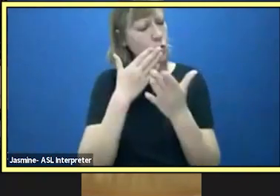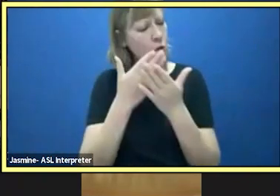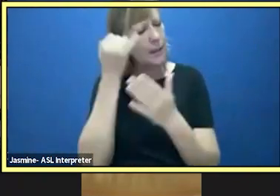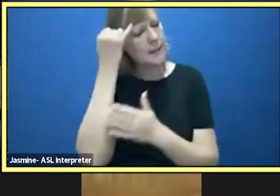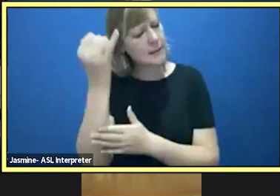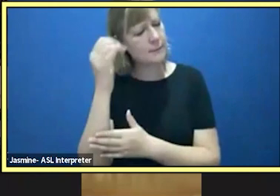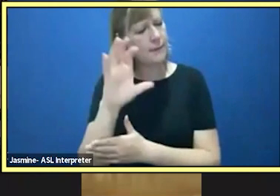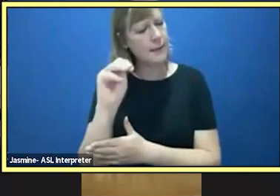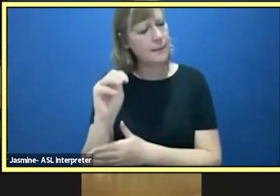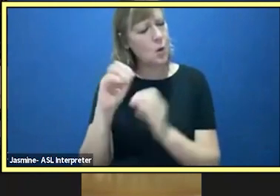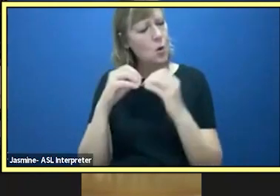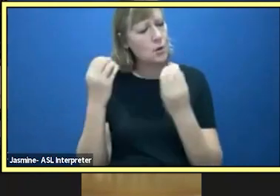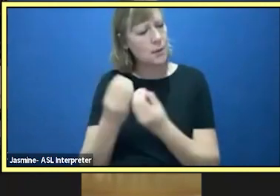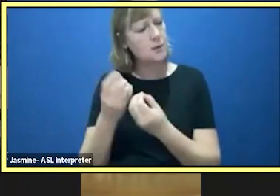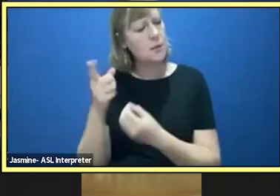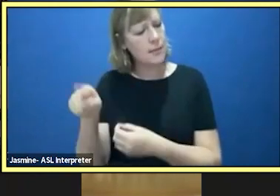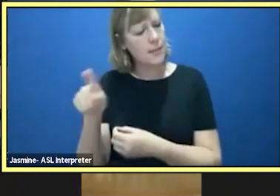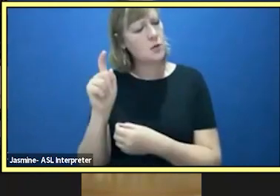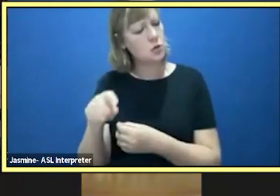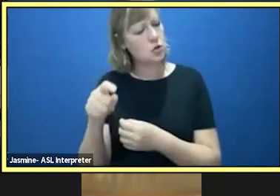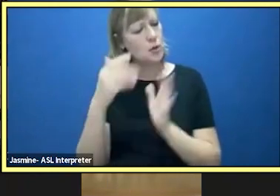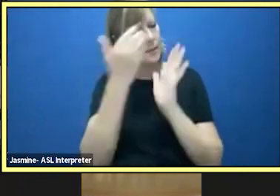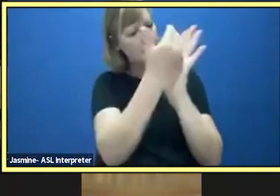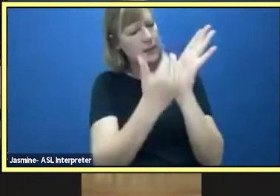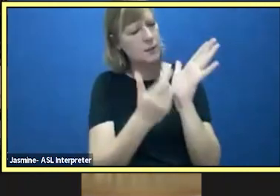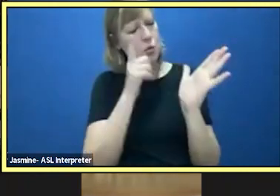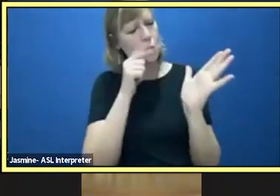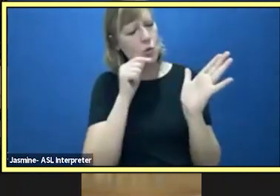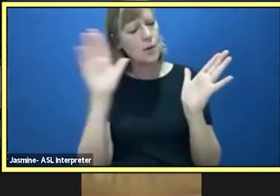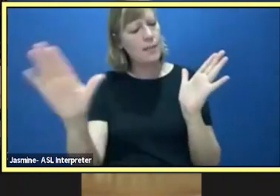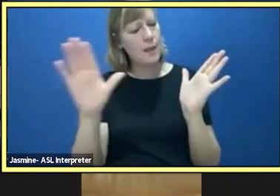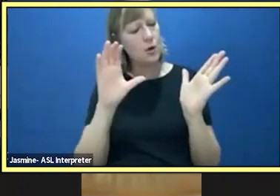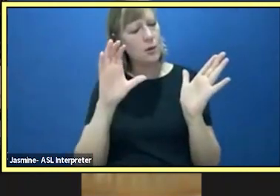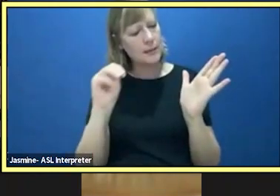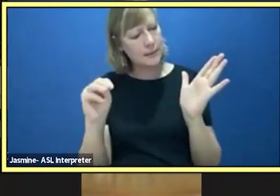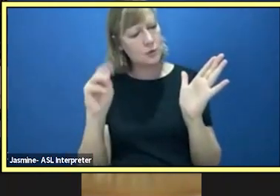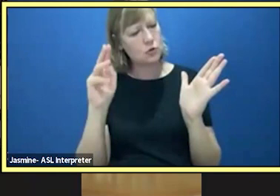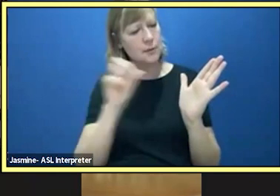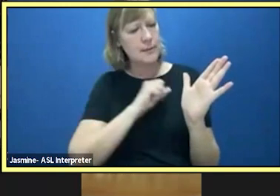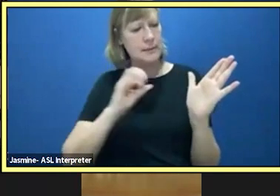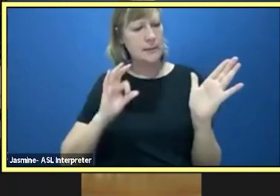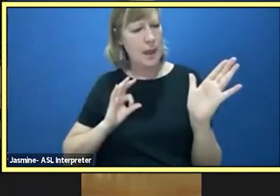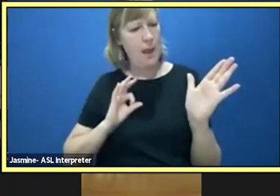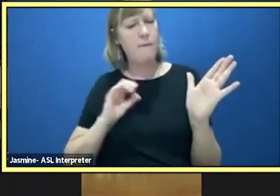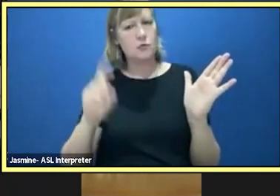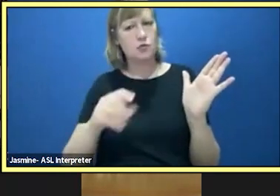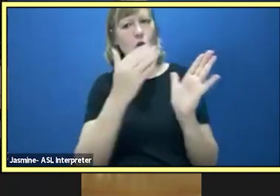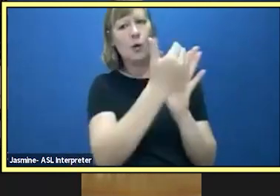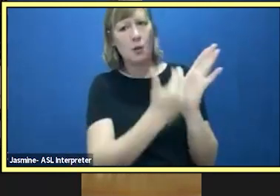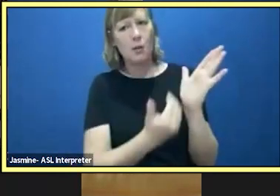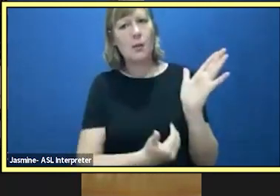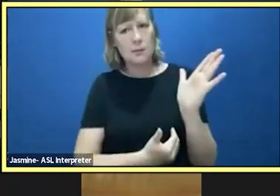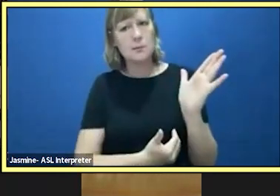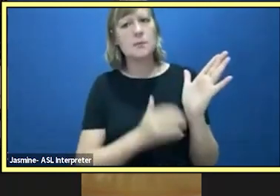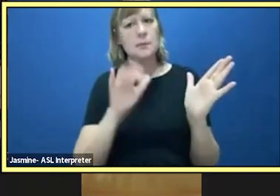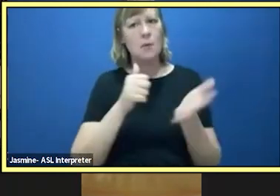identify who their case managers are. That might be helpful in having a person to decide where they would want to get